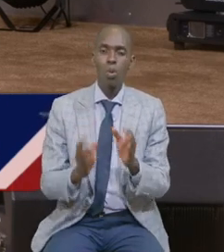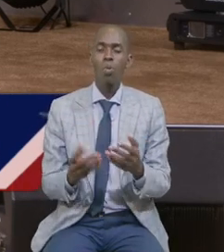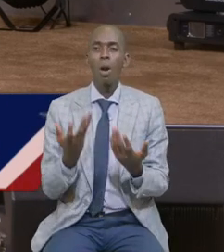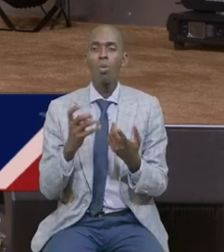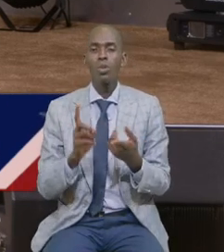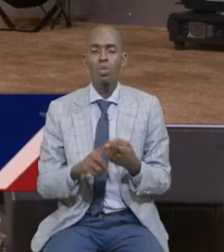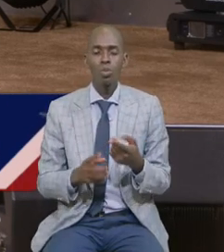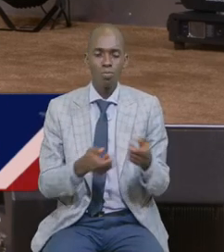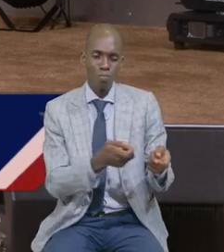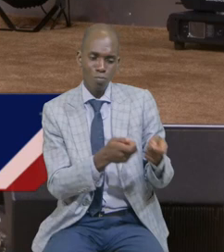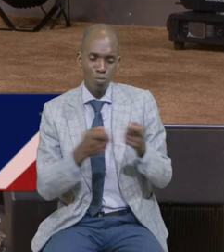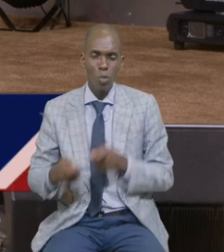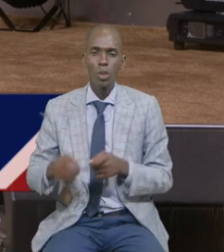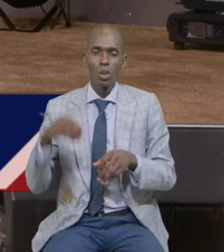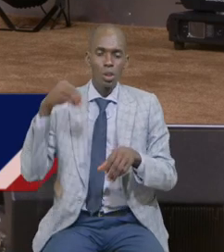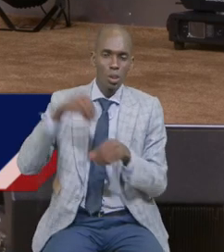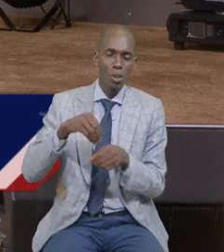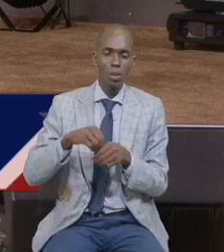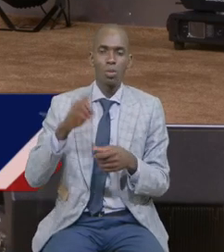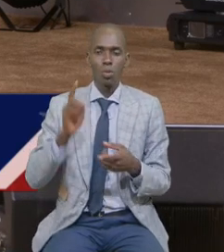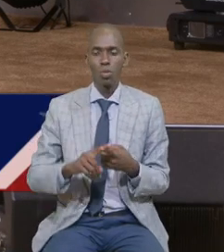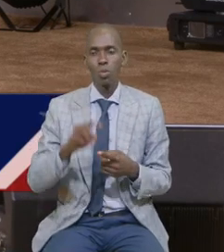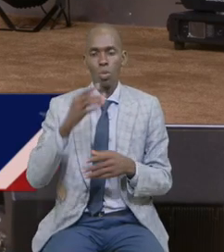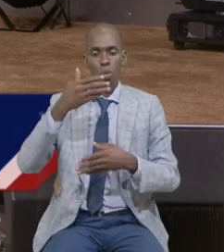drive you into the wall. Our